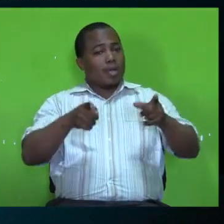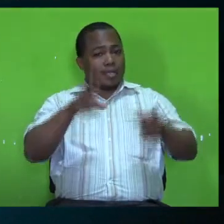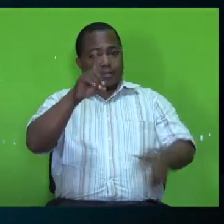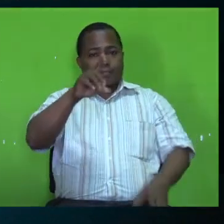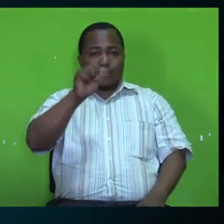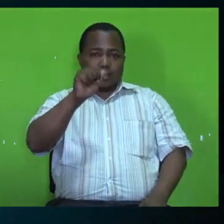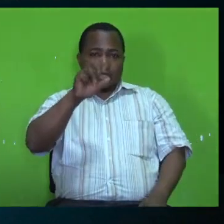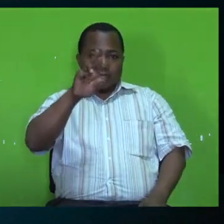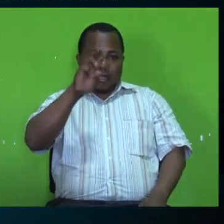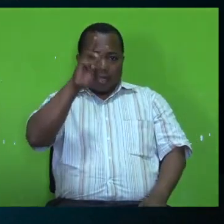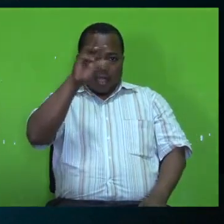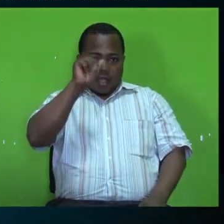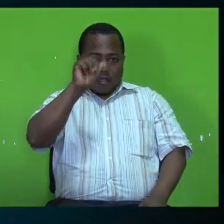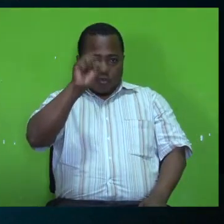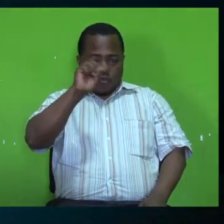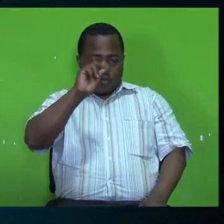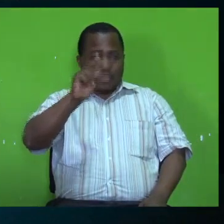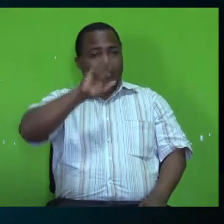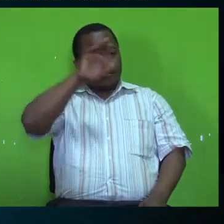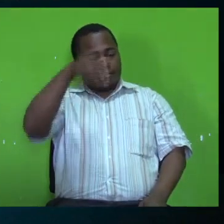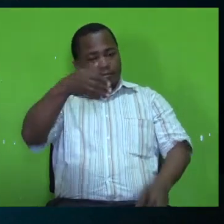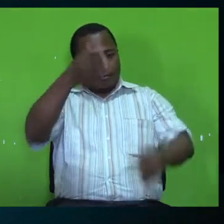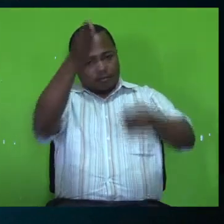after cutting the stem.